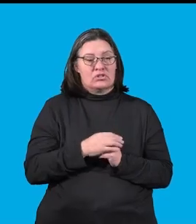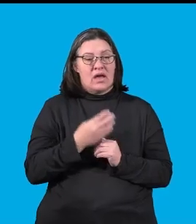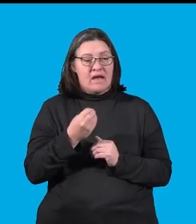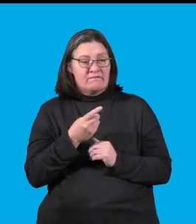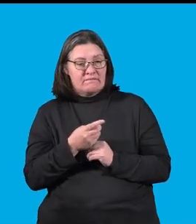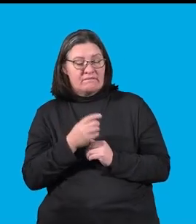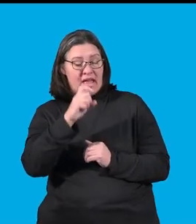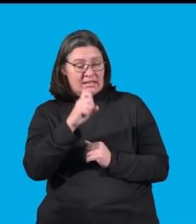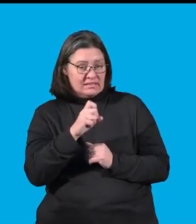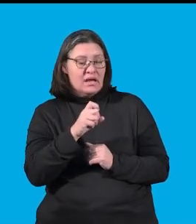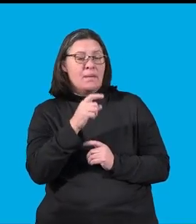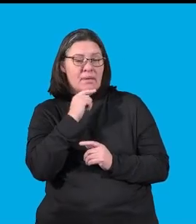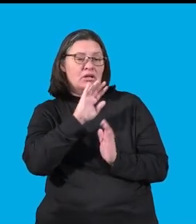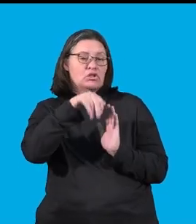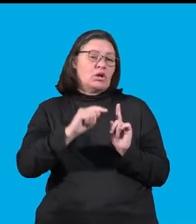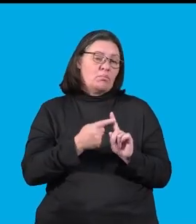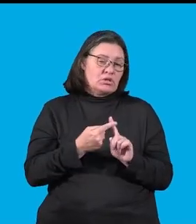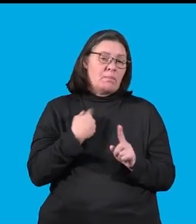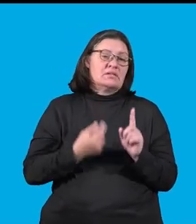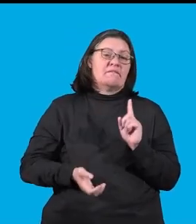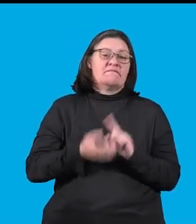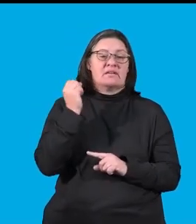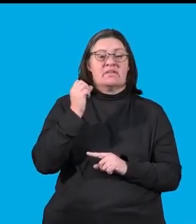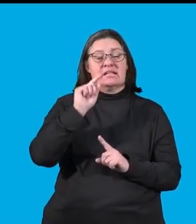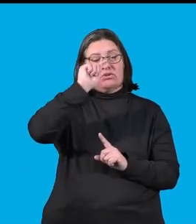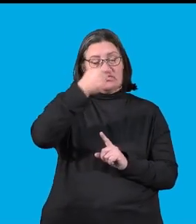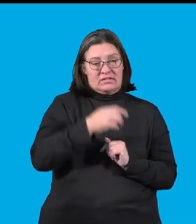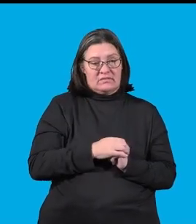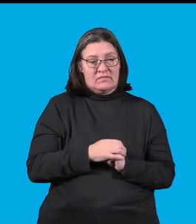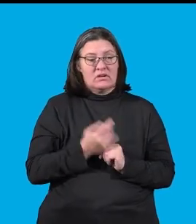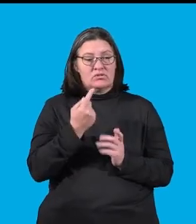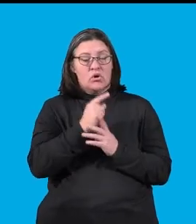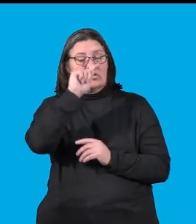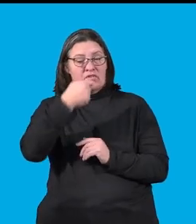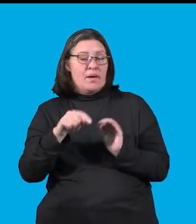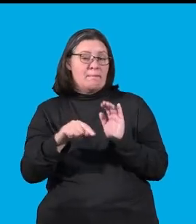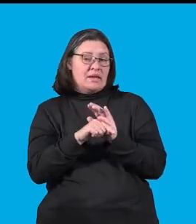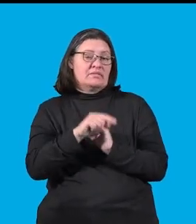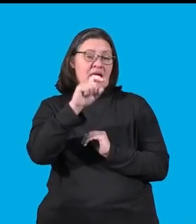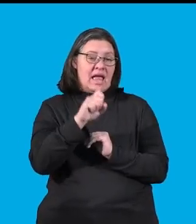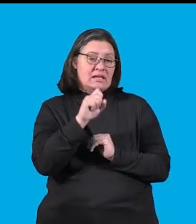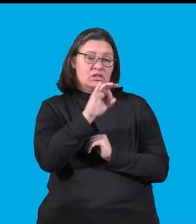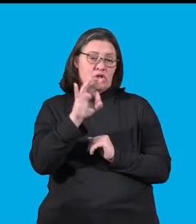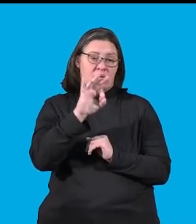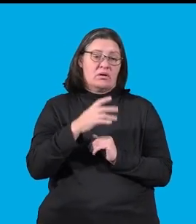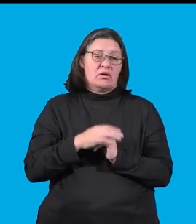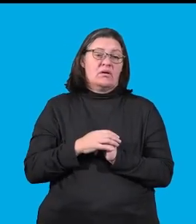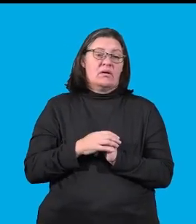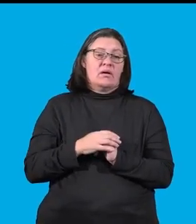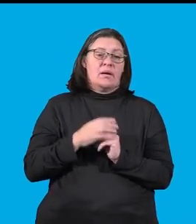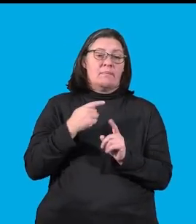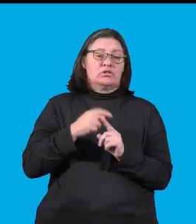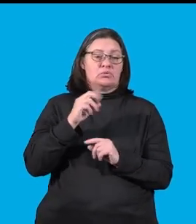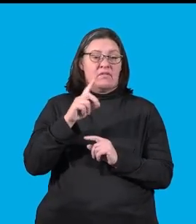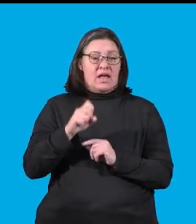x. In order to find our turning points, by now you know we need to find the derivative. So we take the derivative of negative x cubed plus 12x